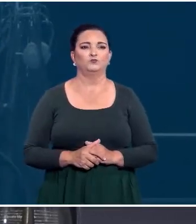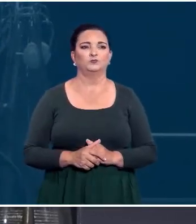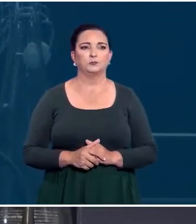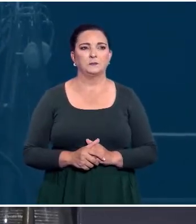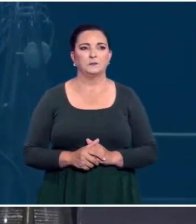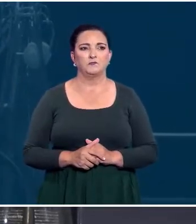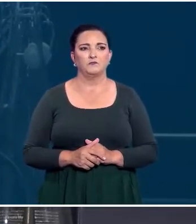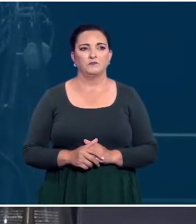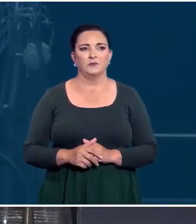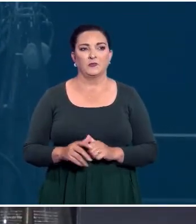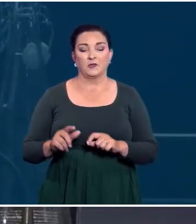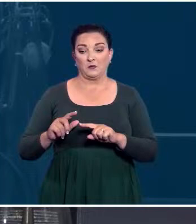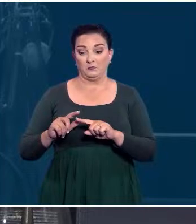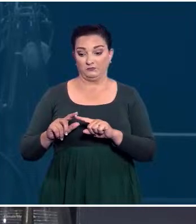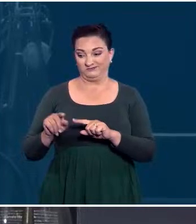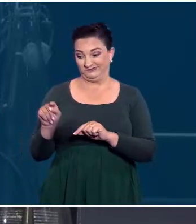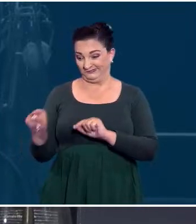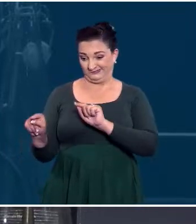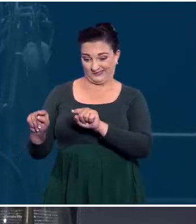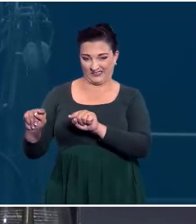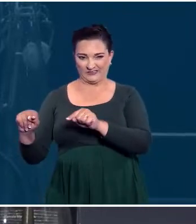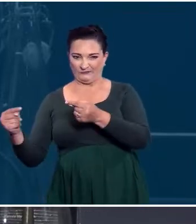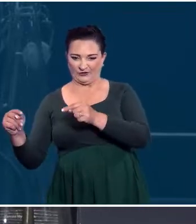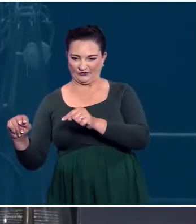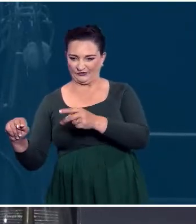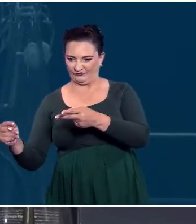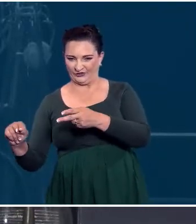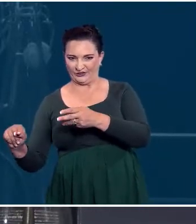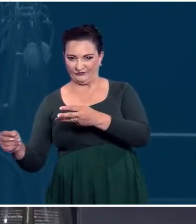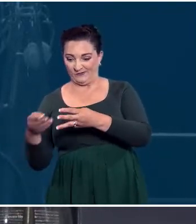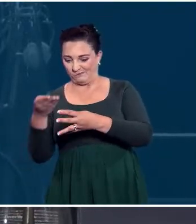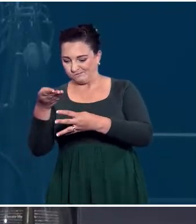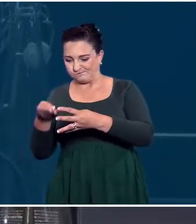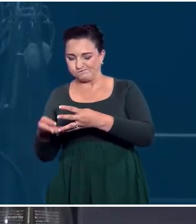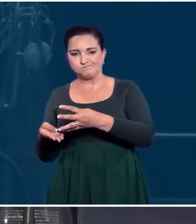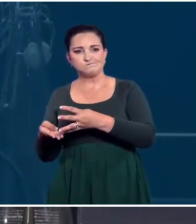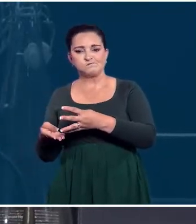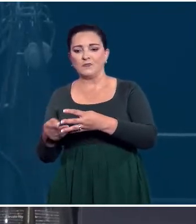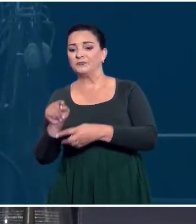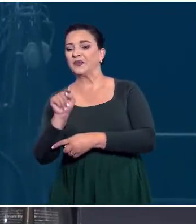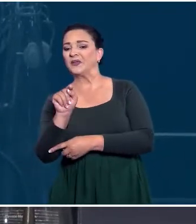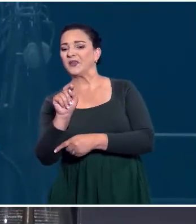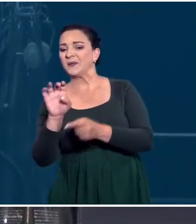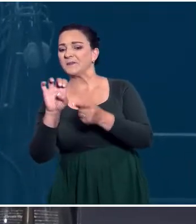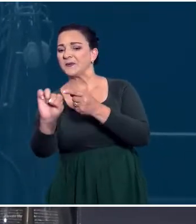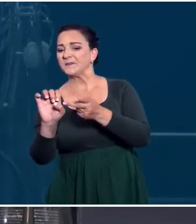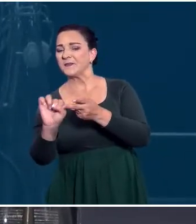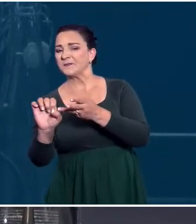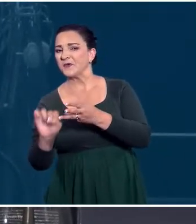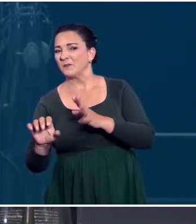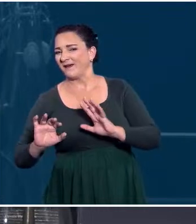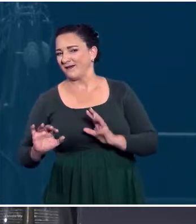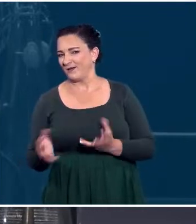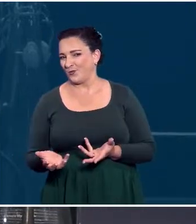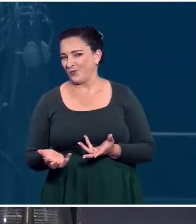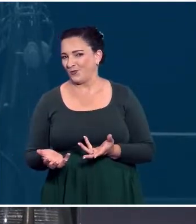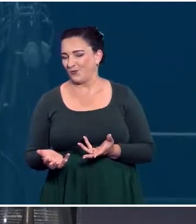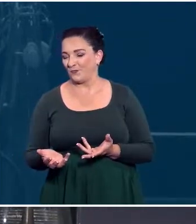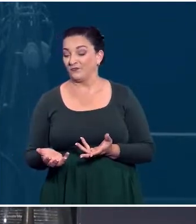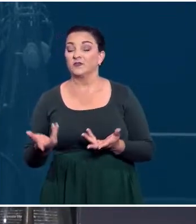I think where there were differences is how you get there, and economists use a very